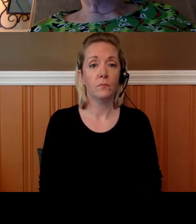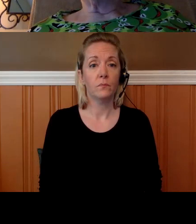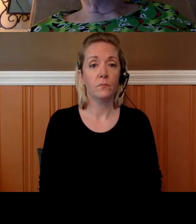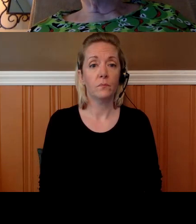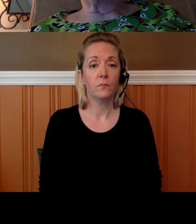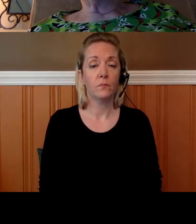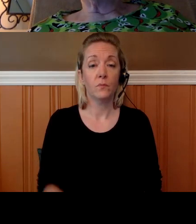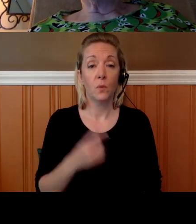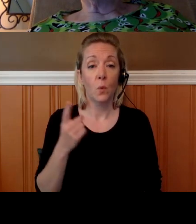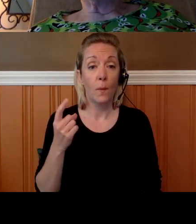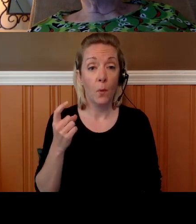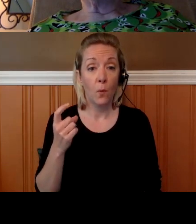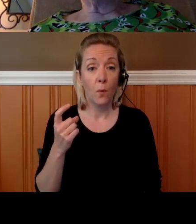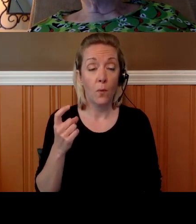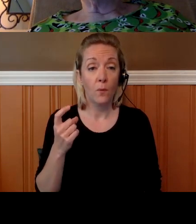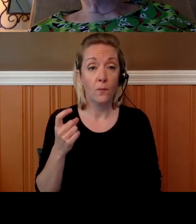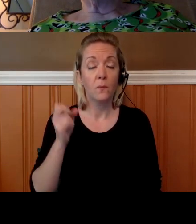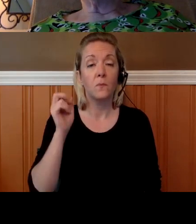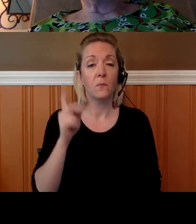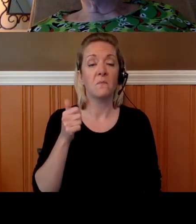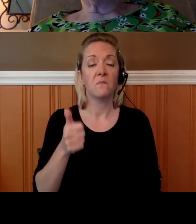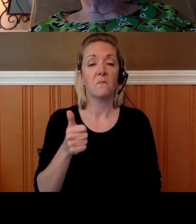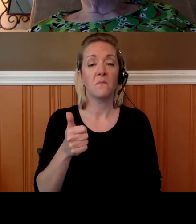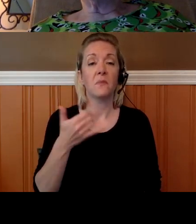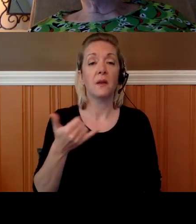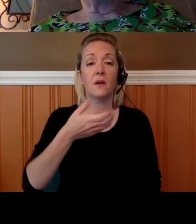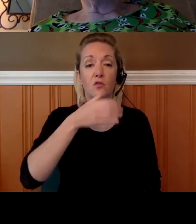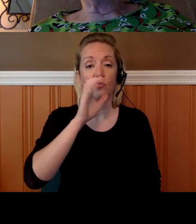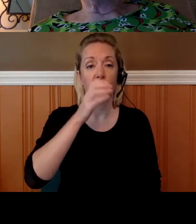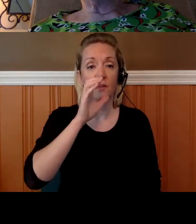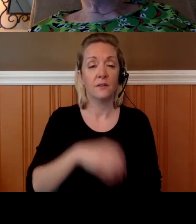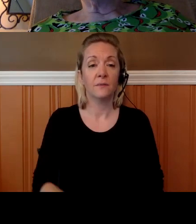One more? Okay. A drink.